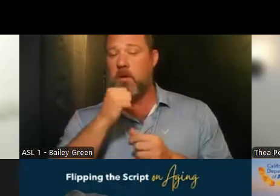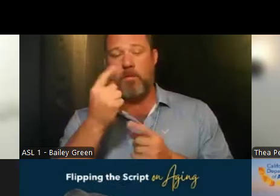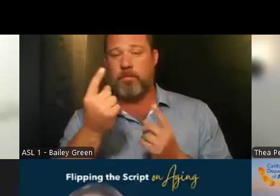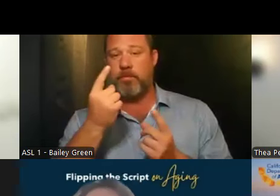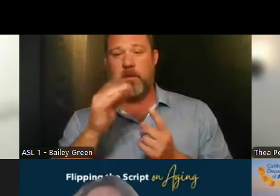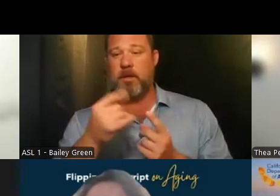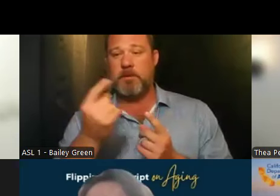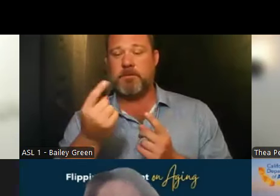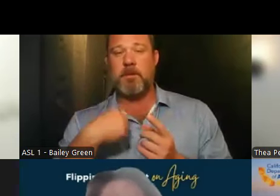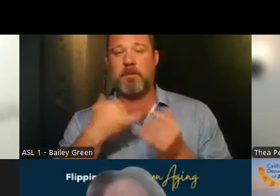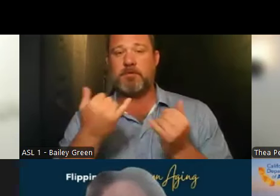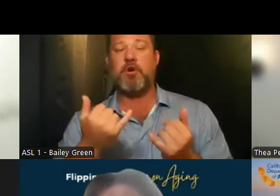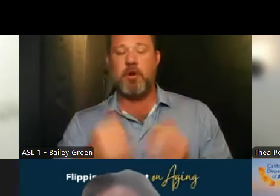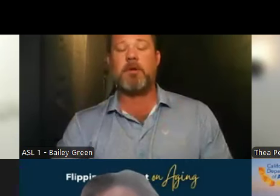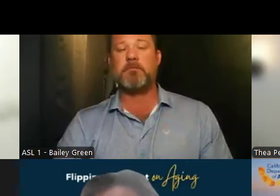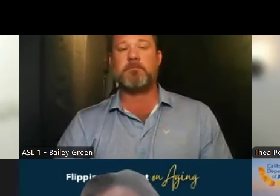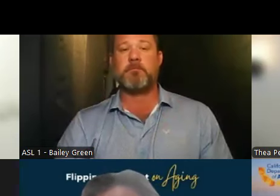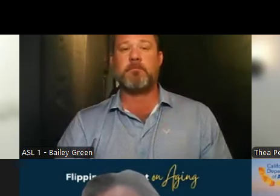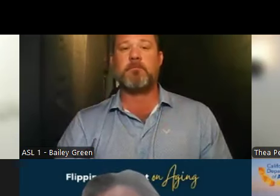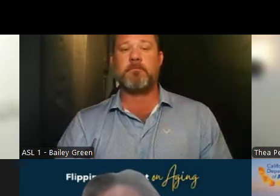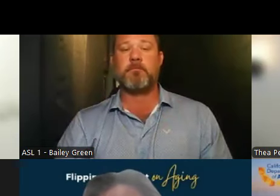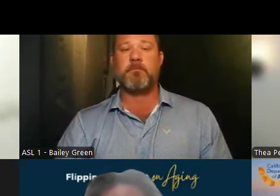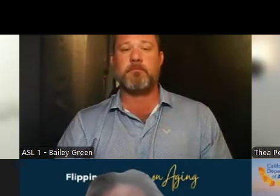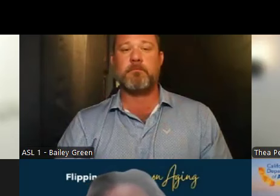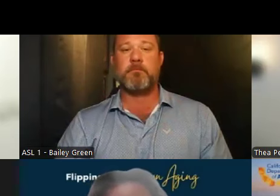that is something that is currently done, but I will take that back.